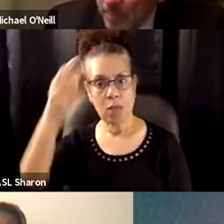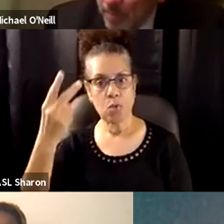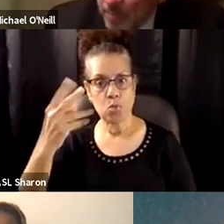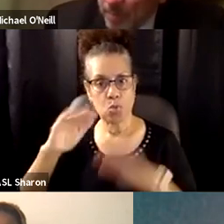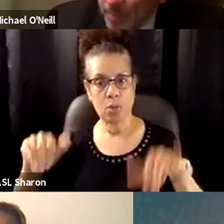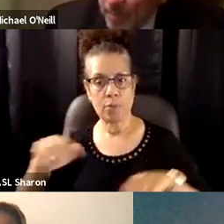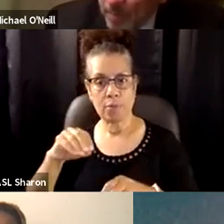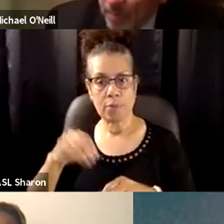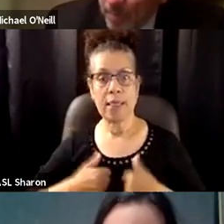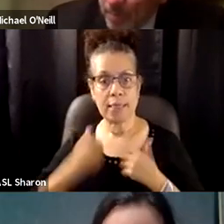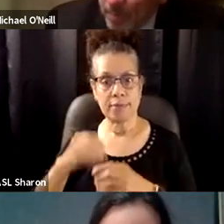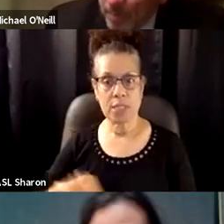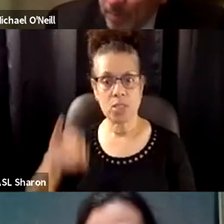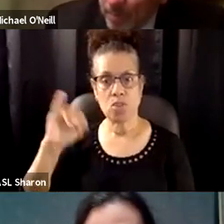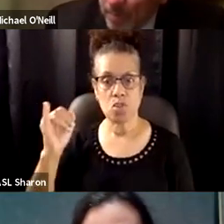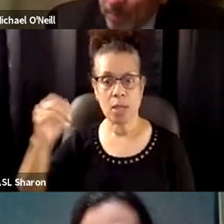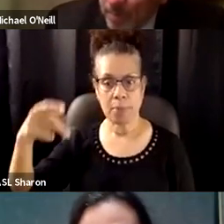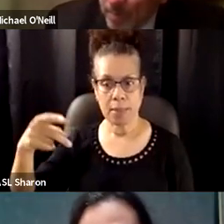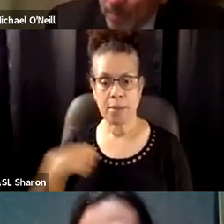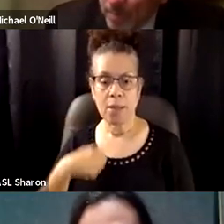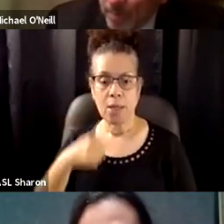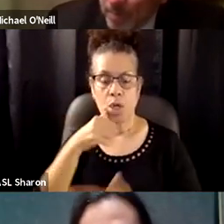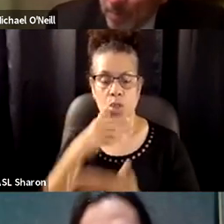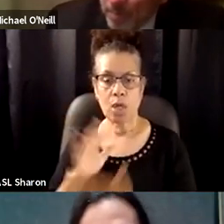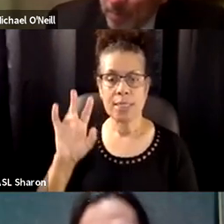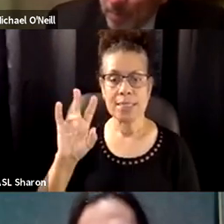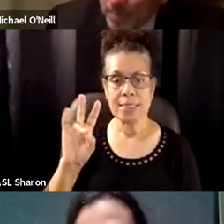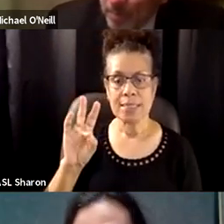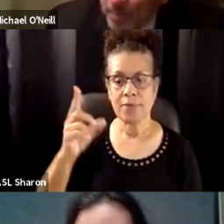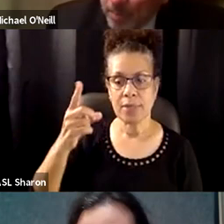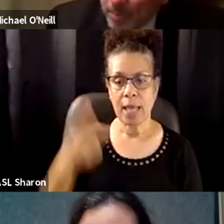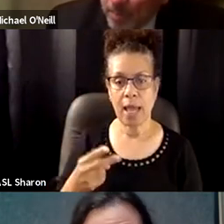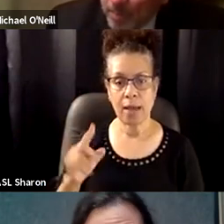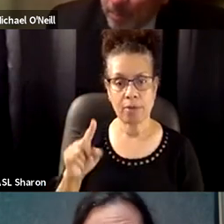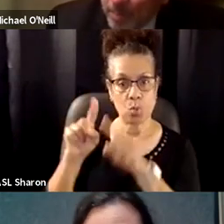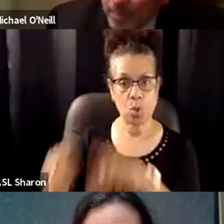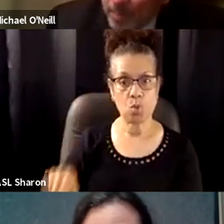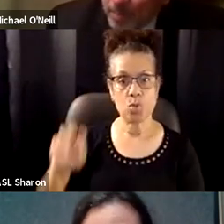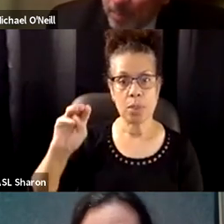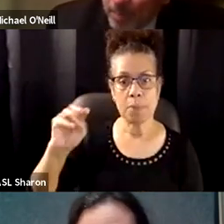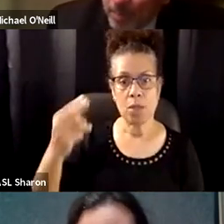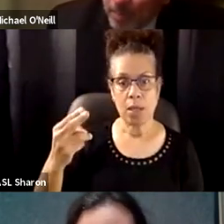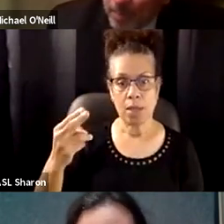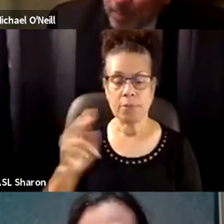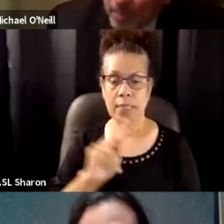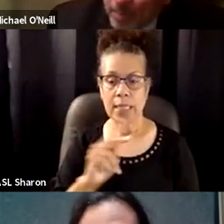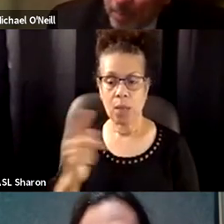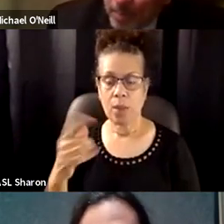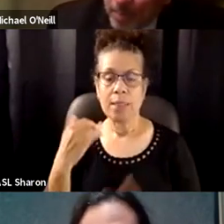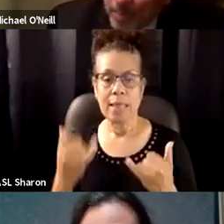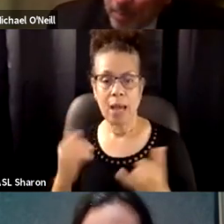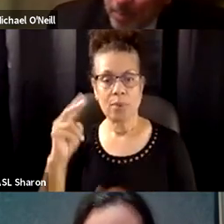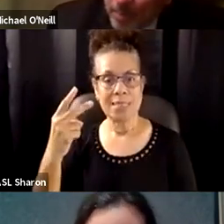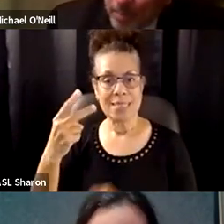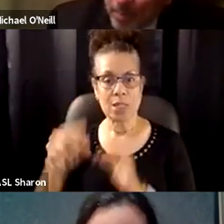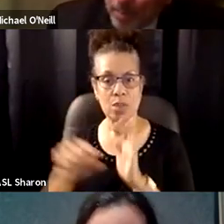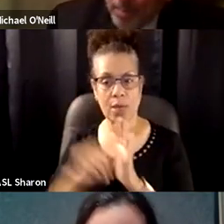jamaica plain a daughter of seven and a half year old being a student at mission hill school since k1 and now in second grade and a